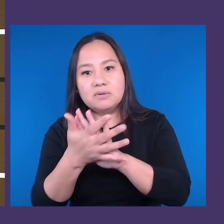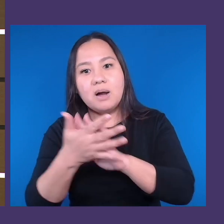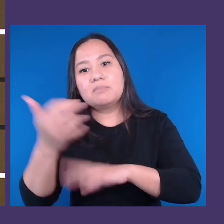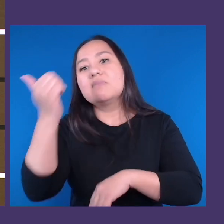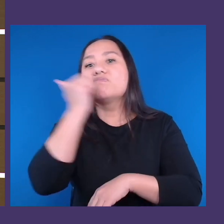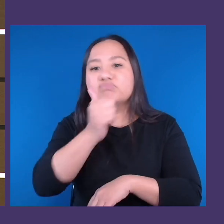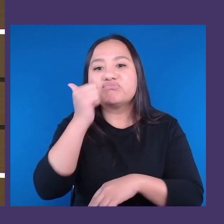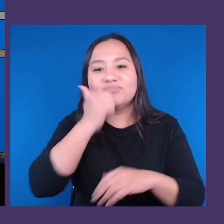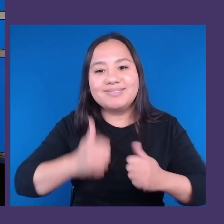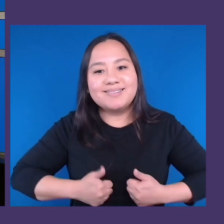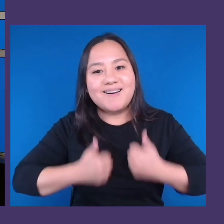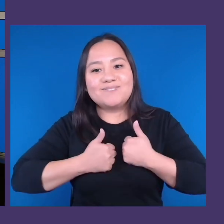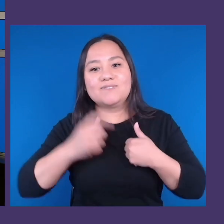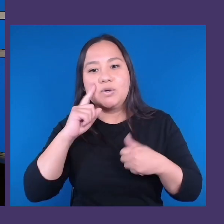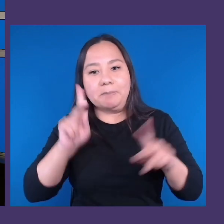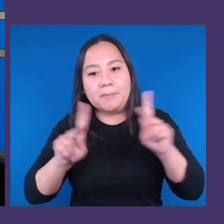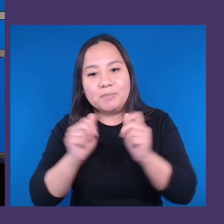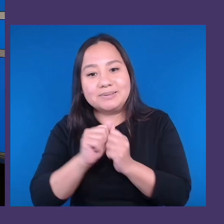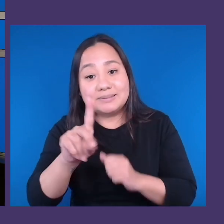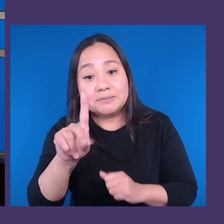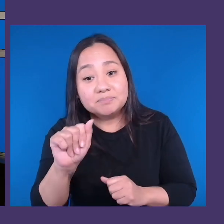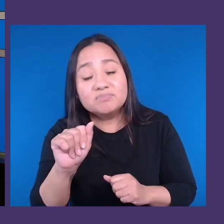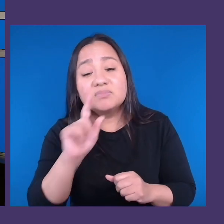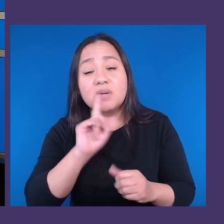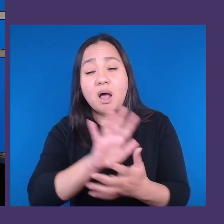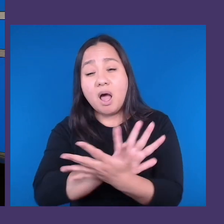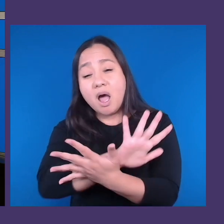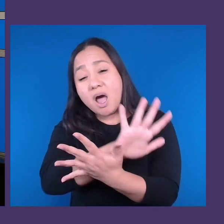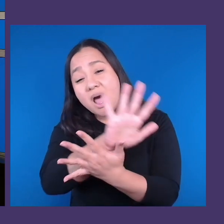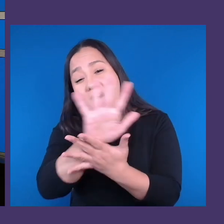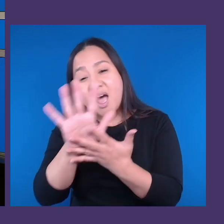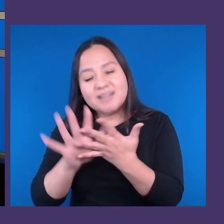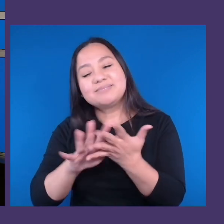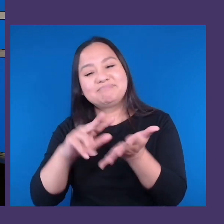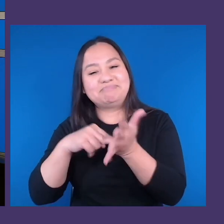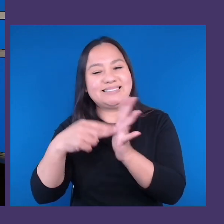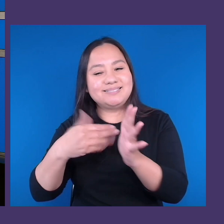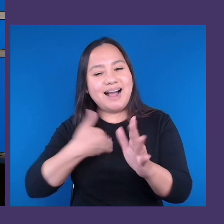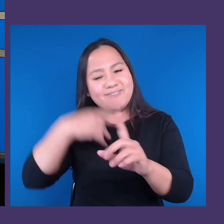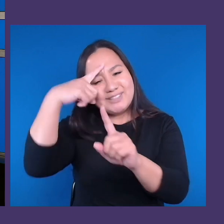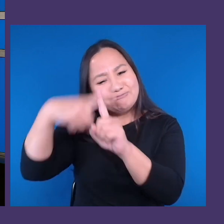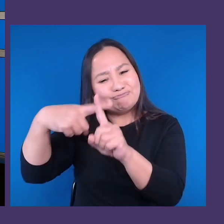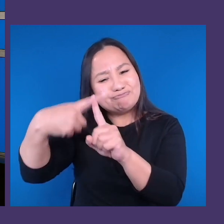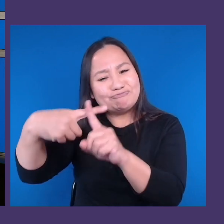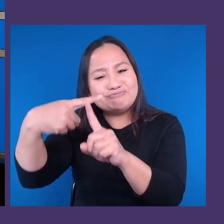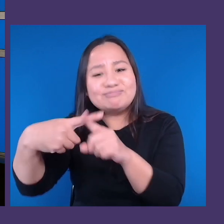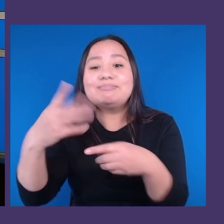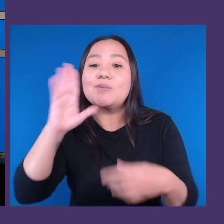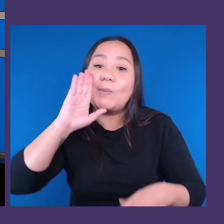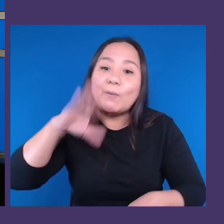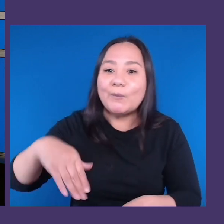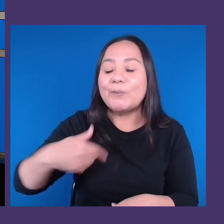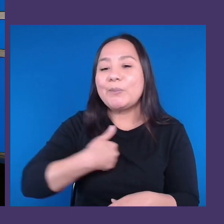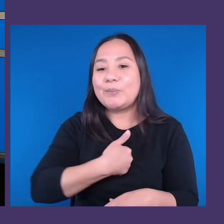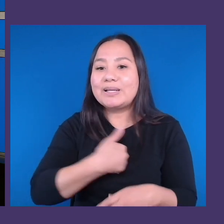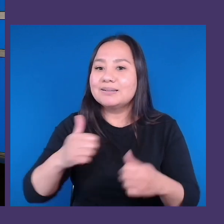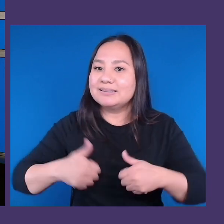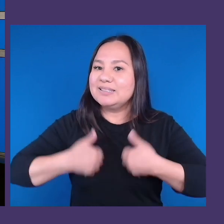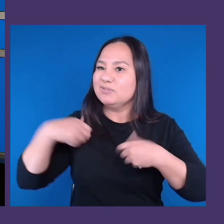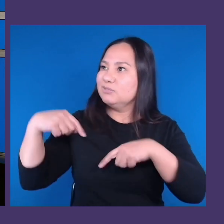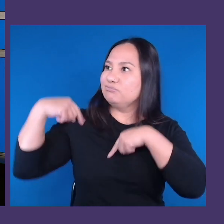All of that is cause for optimism. Now, we also know that we've long lived in a world, maybe since the dawn